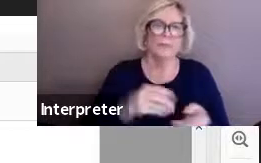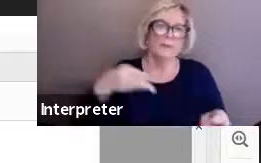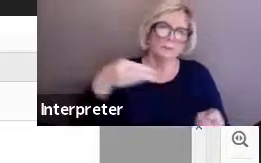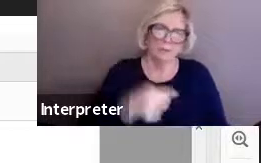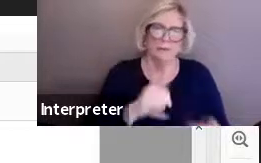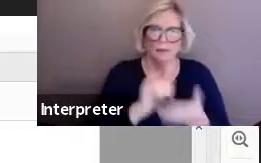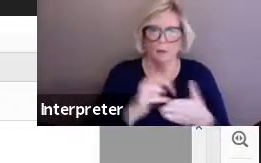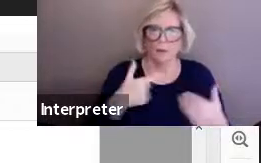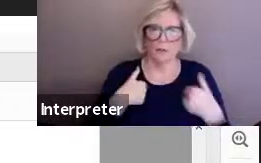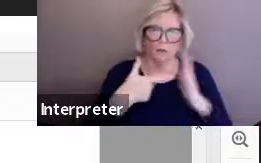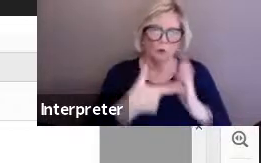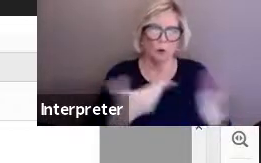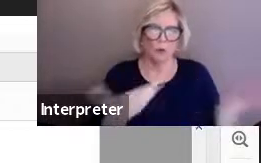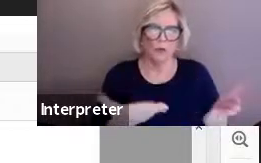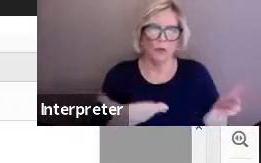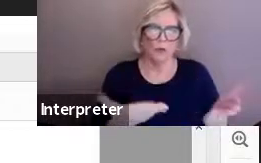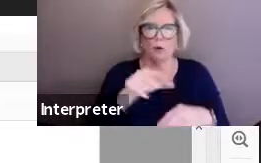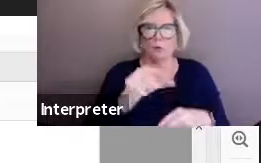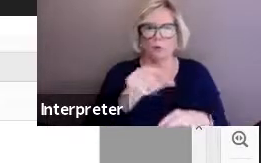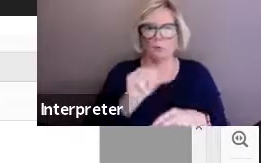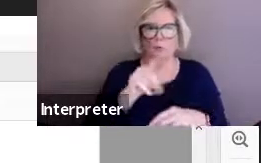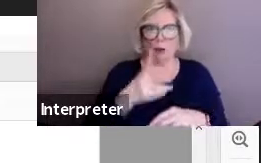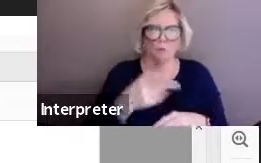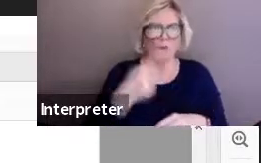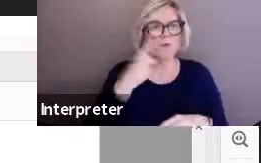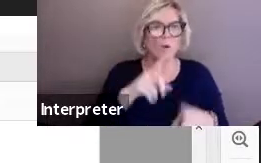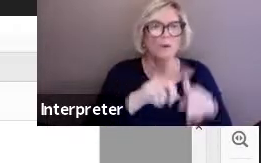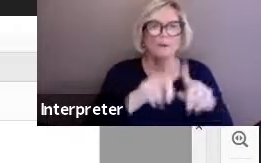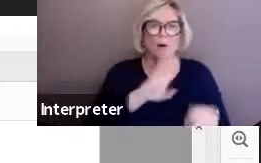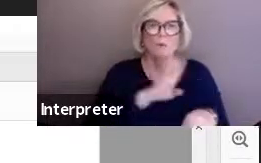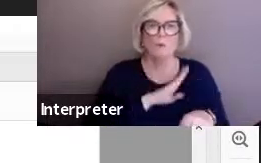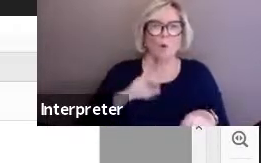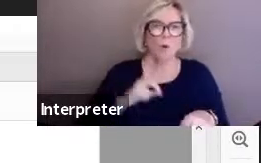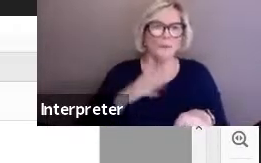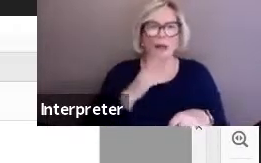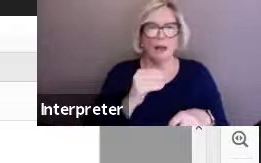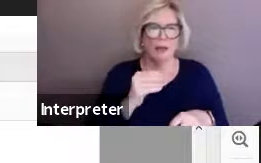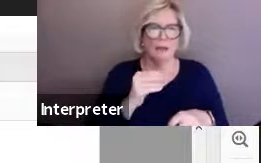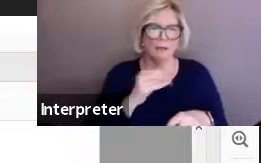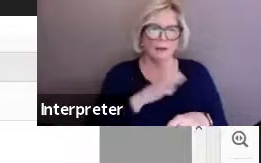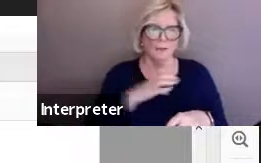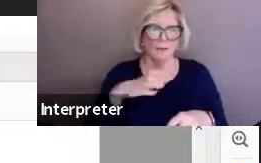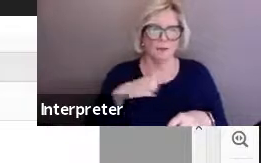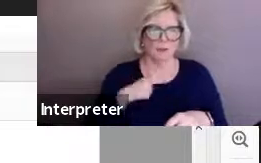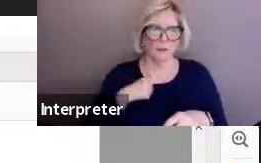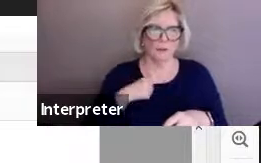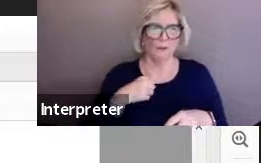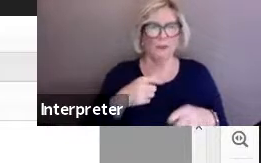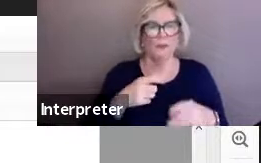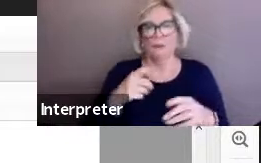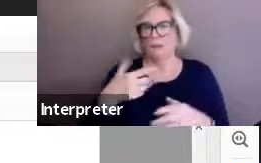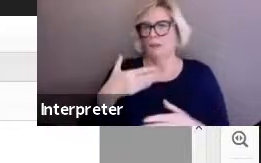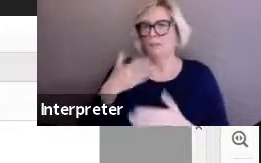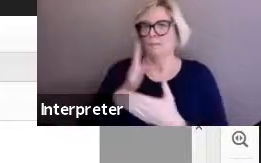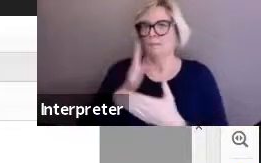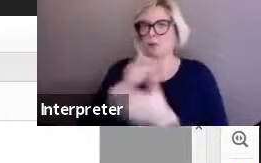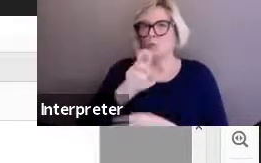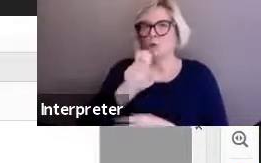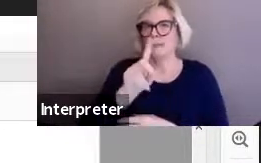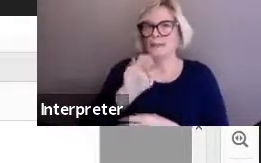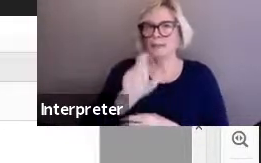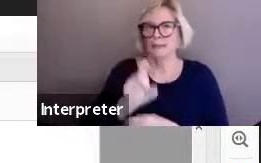have here for the boards and commissions. Andrew, interrupt you for 1 second. I need to apologize to